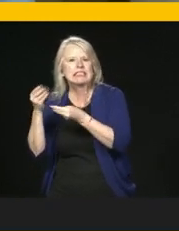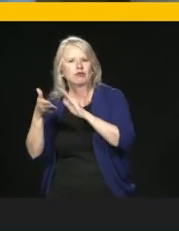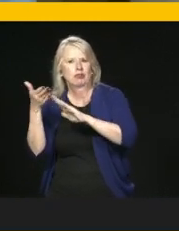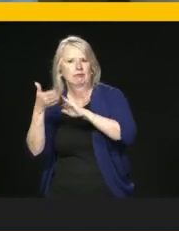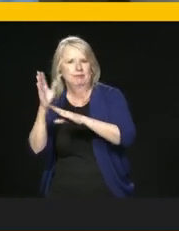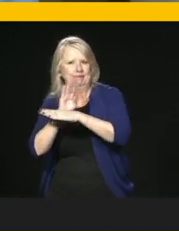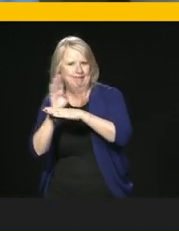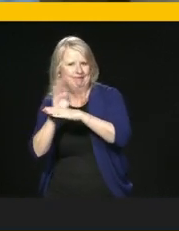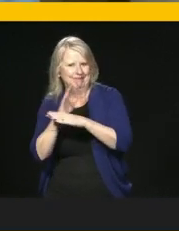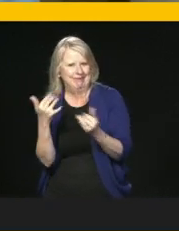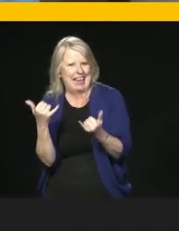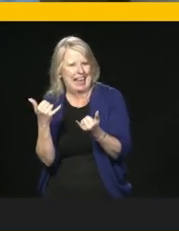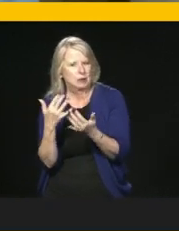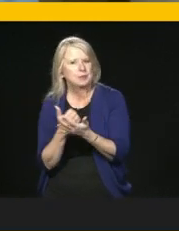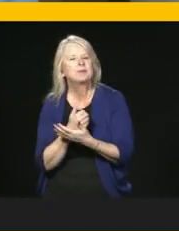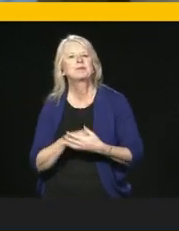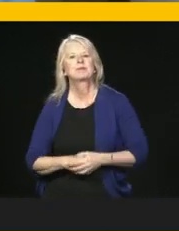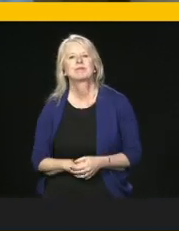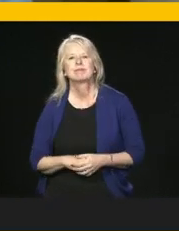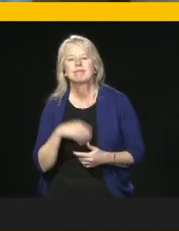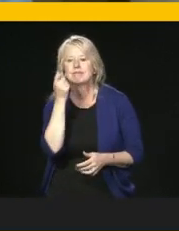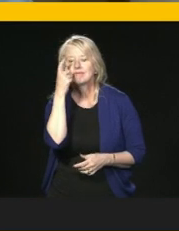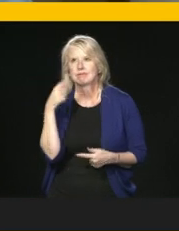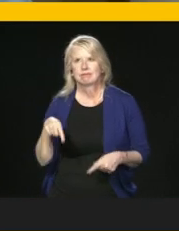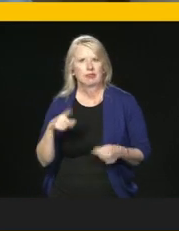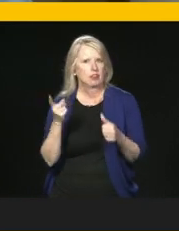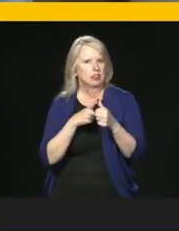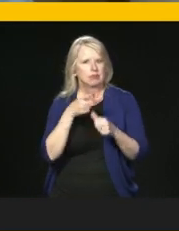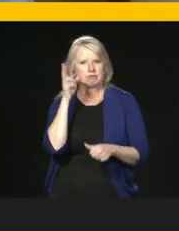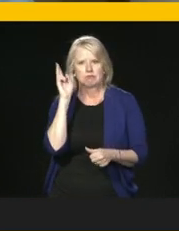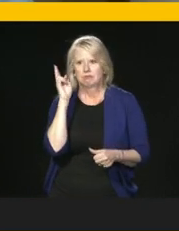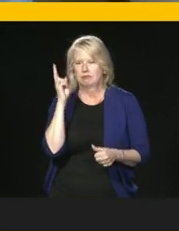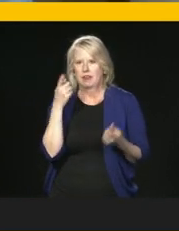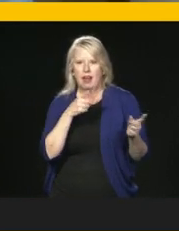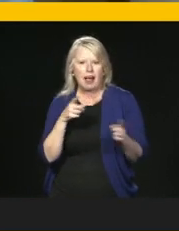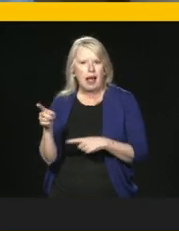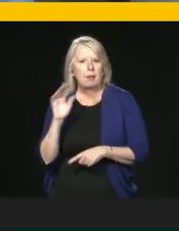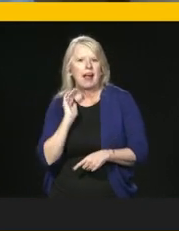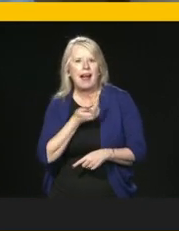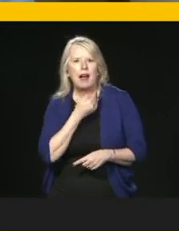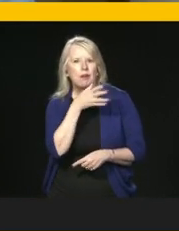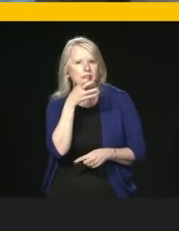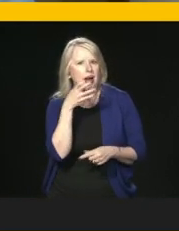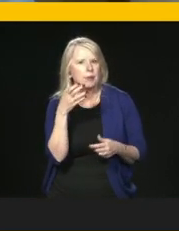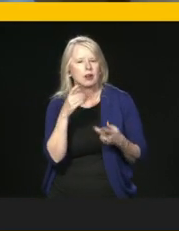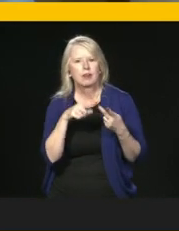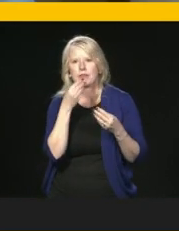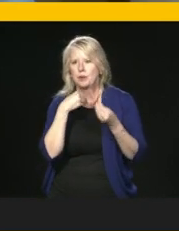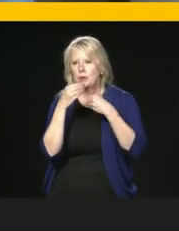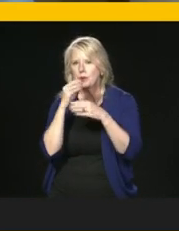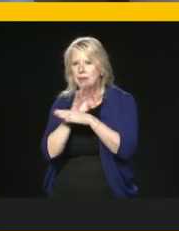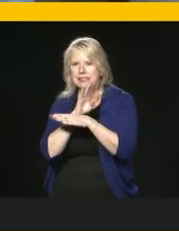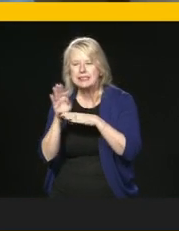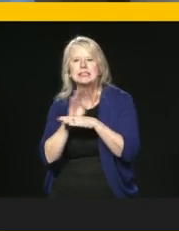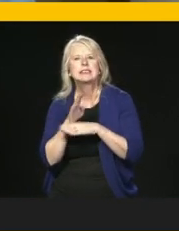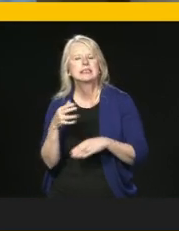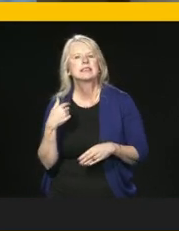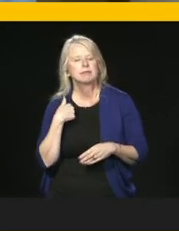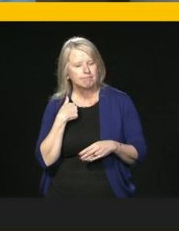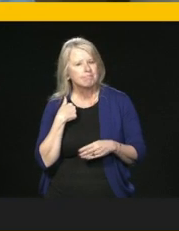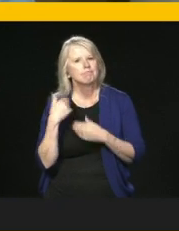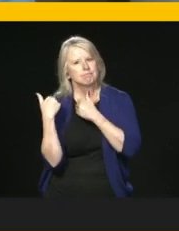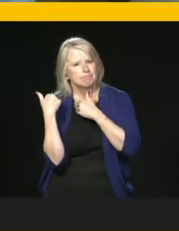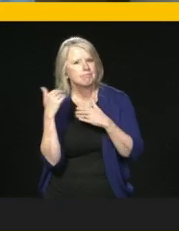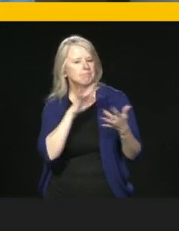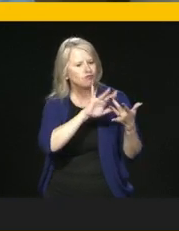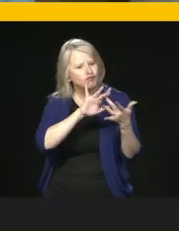unprecedented times for our farmers and food businesses. I am in regular contact with the industry and my